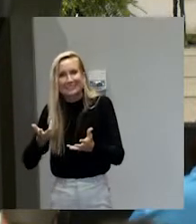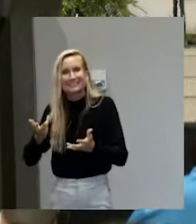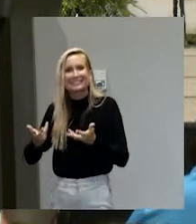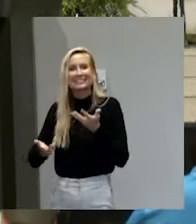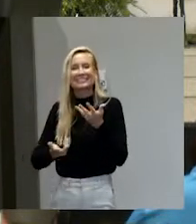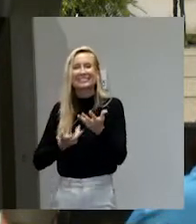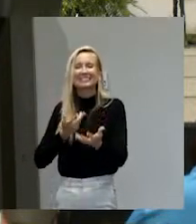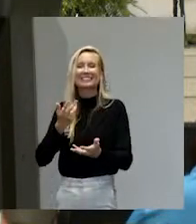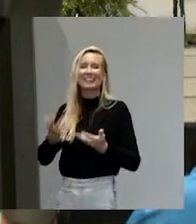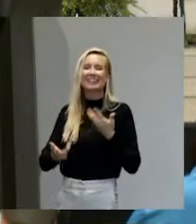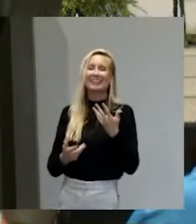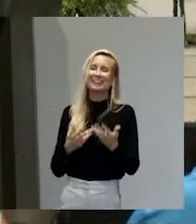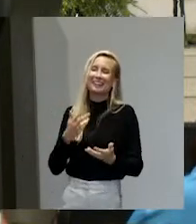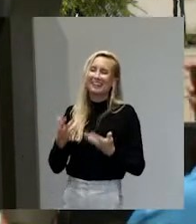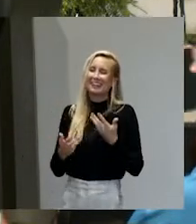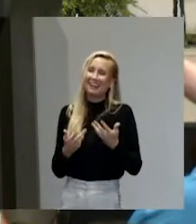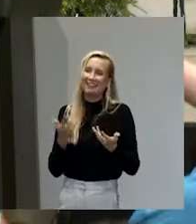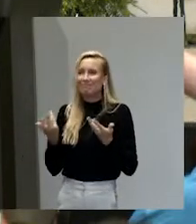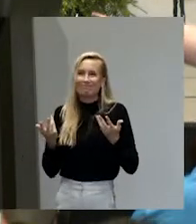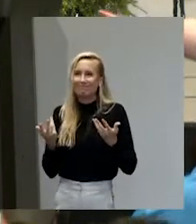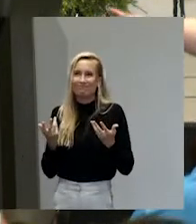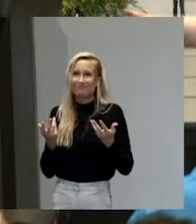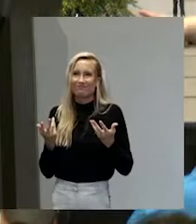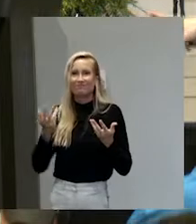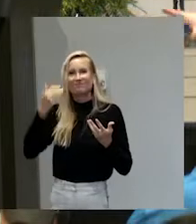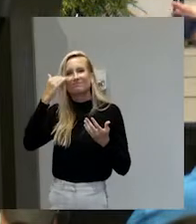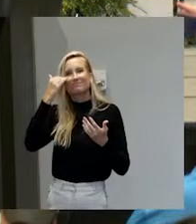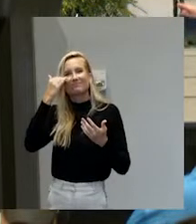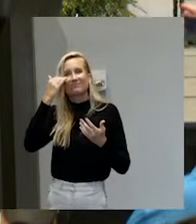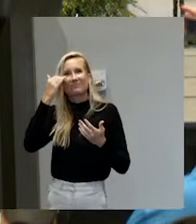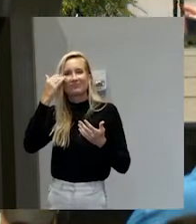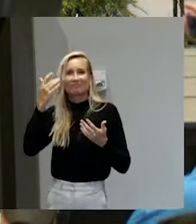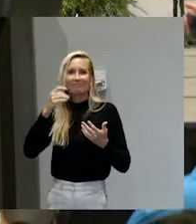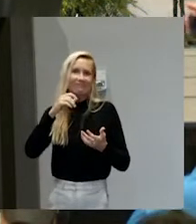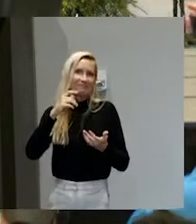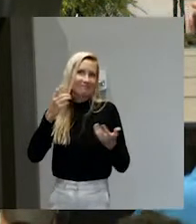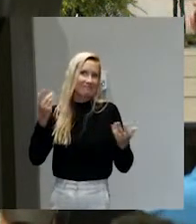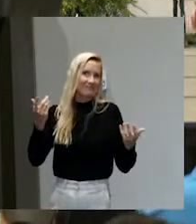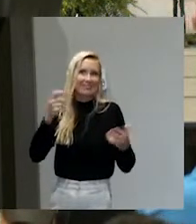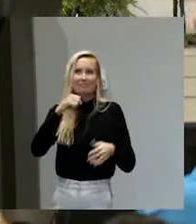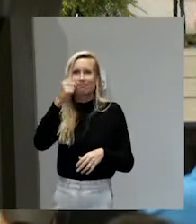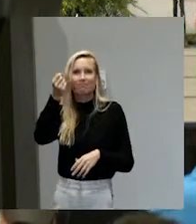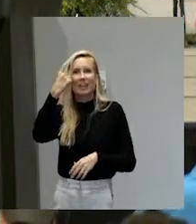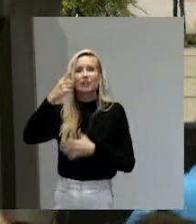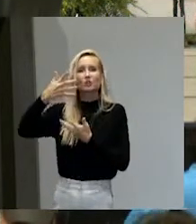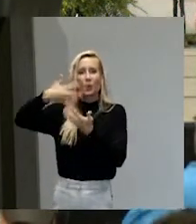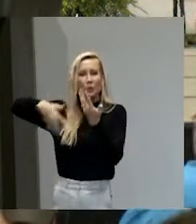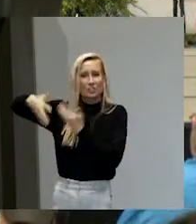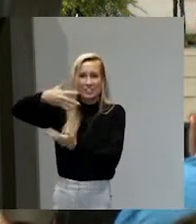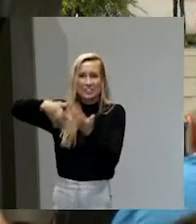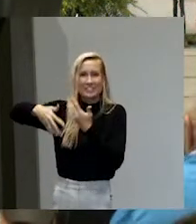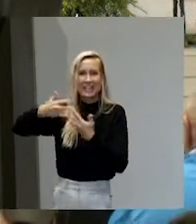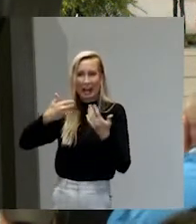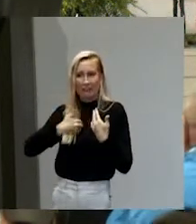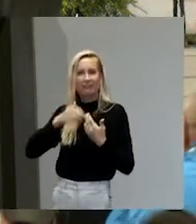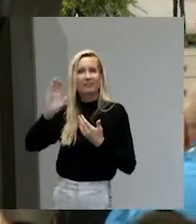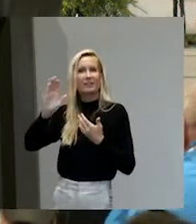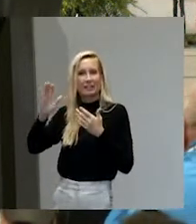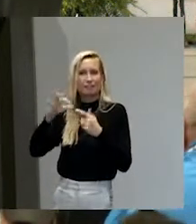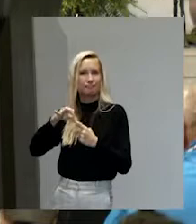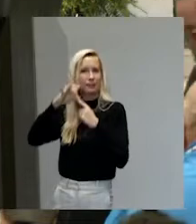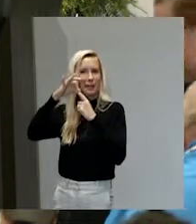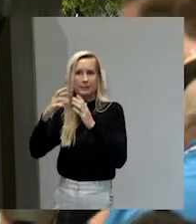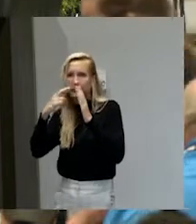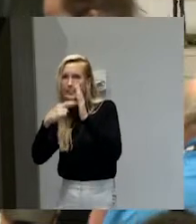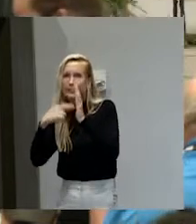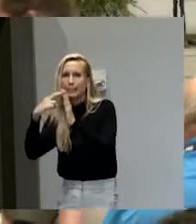and so the lack of social constraints and understanding why I need to be inside of them has been a long